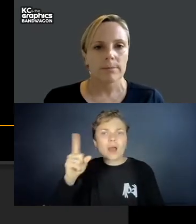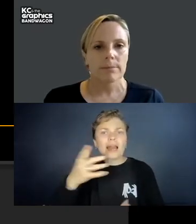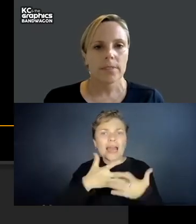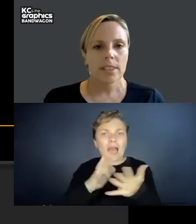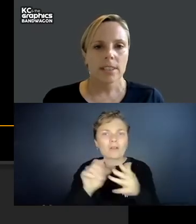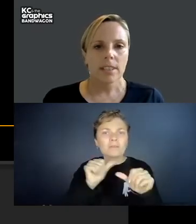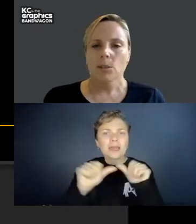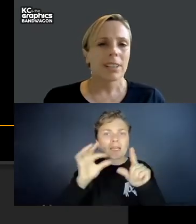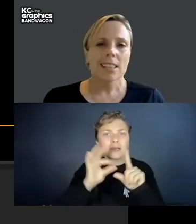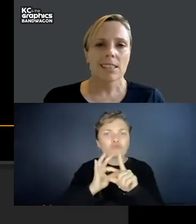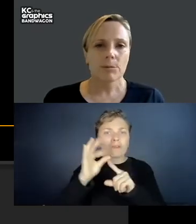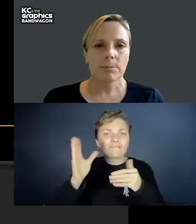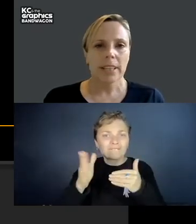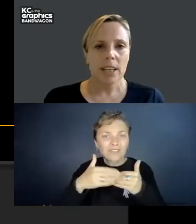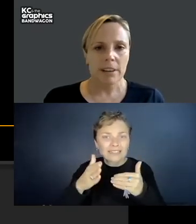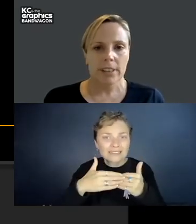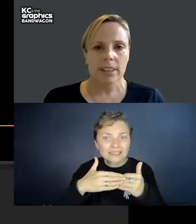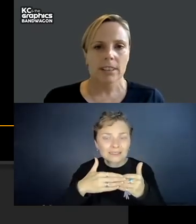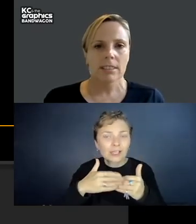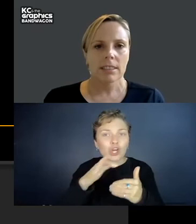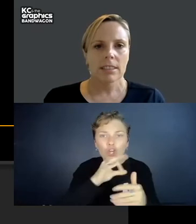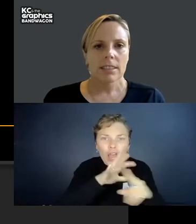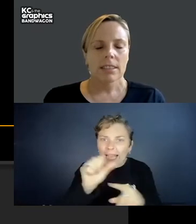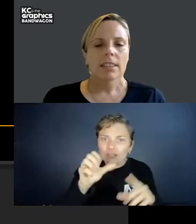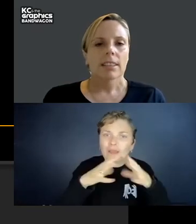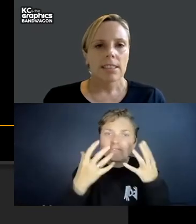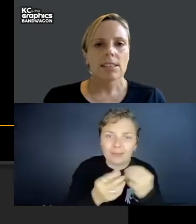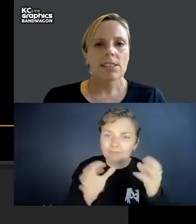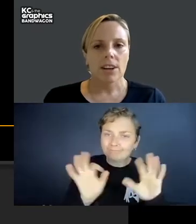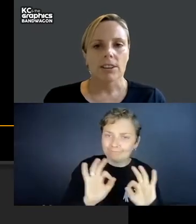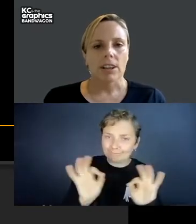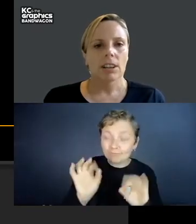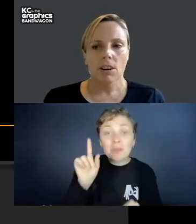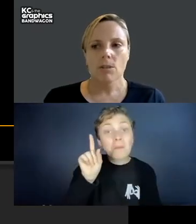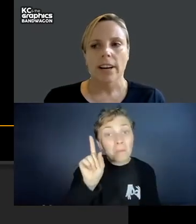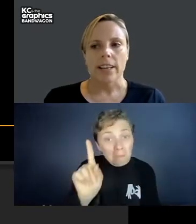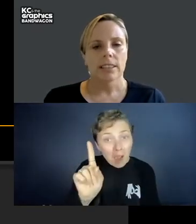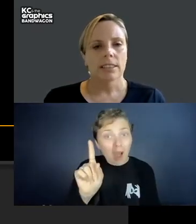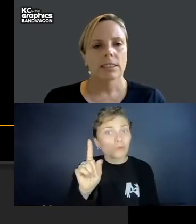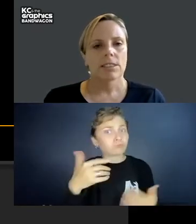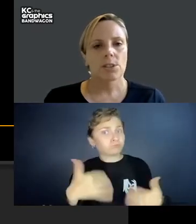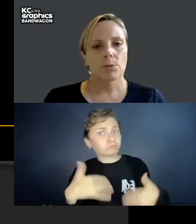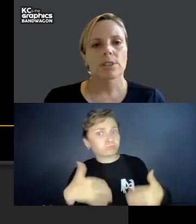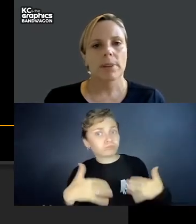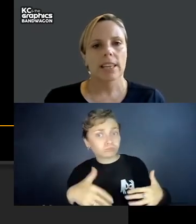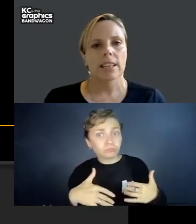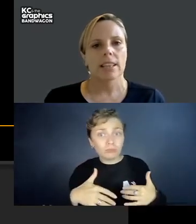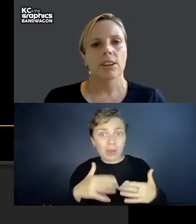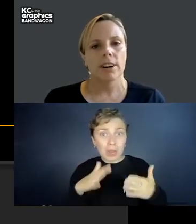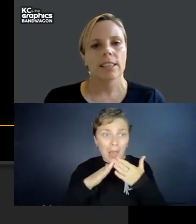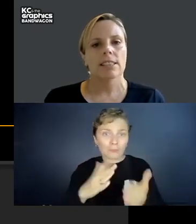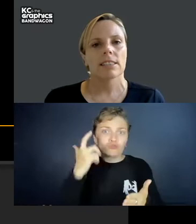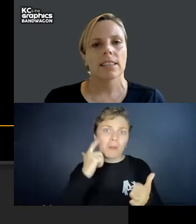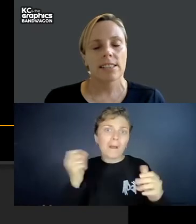them. Well, it doesn't pick up everything. It does go a long way towards making